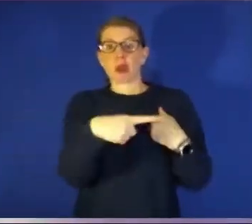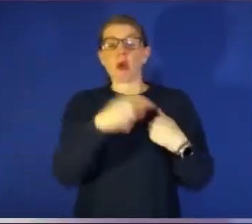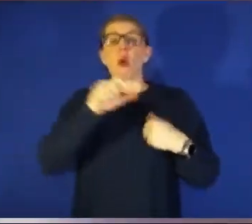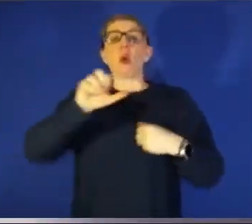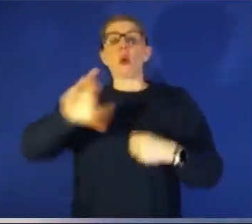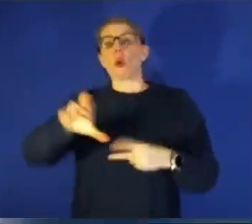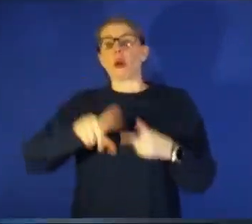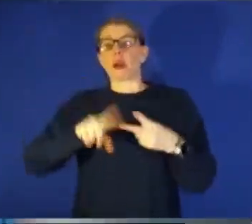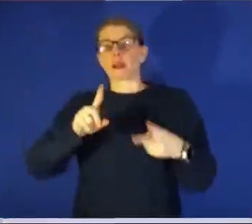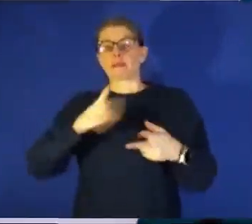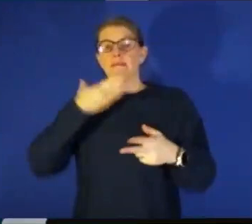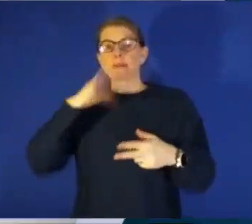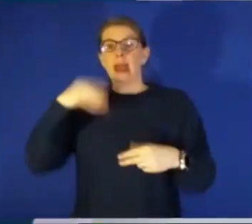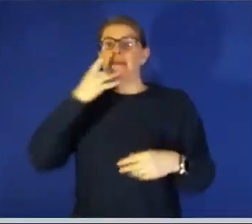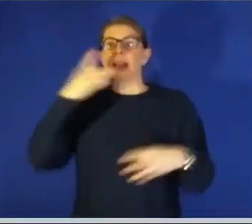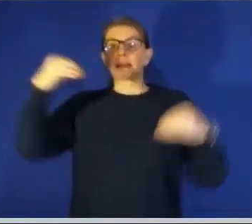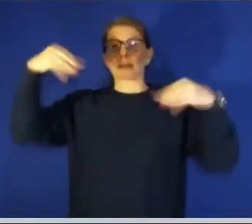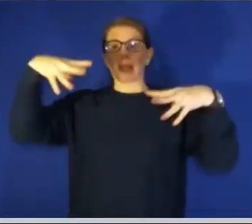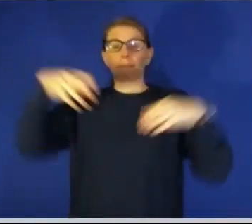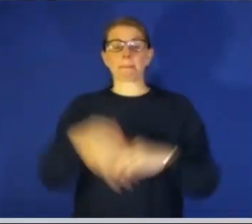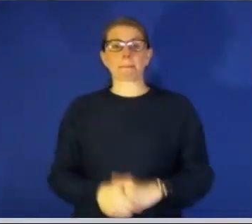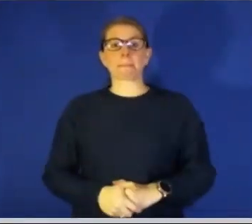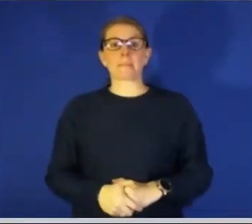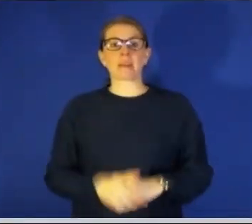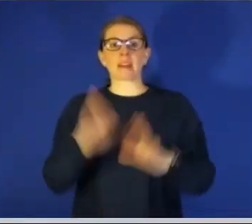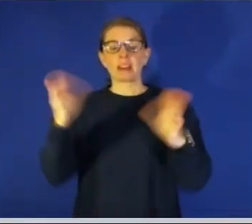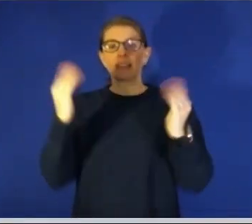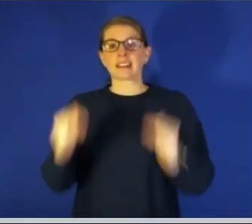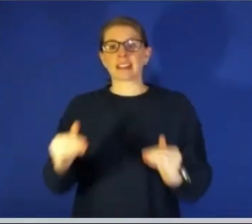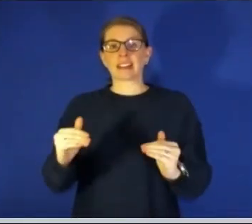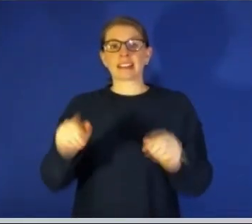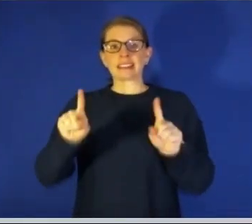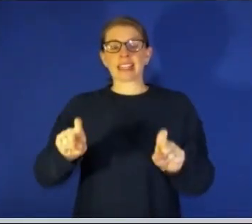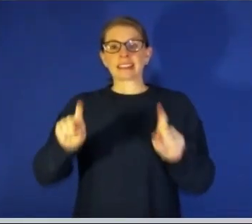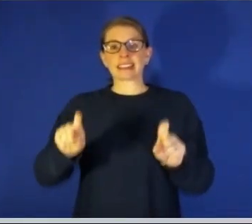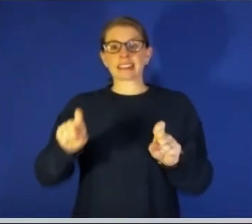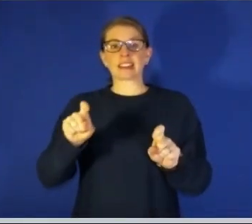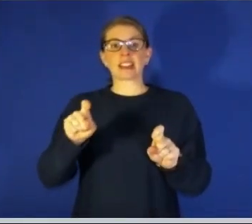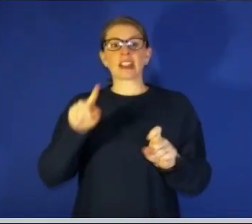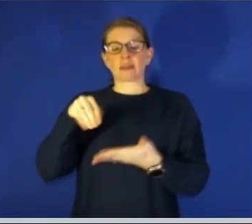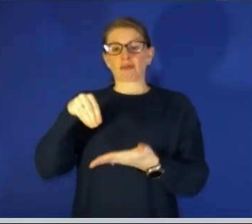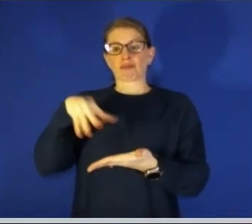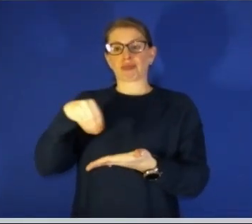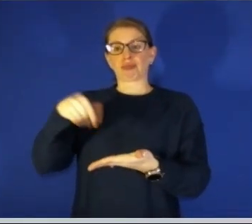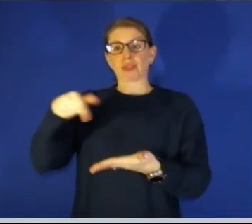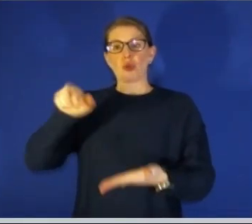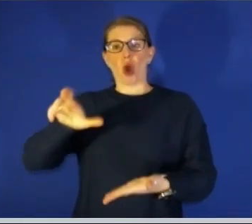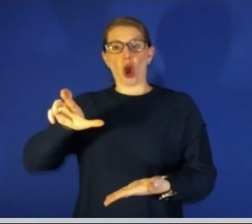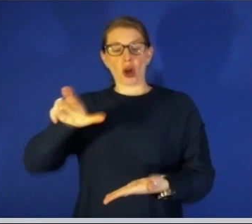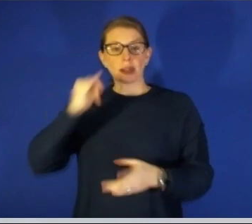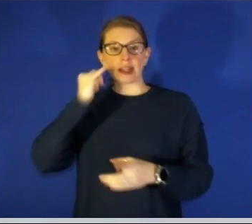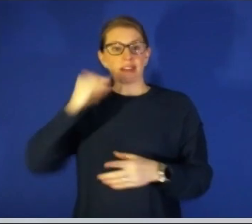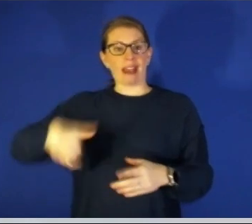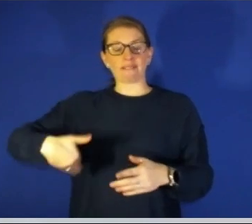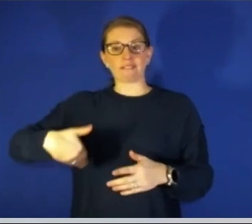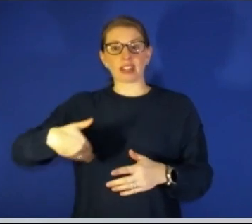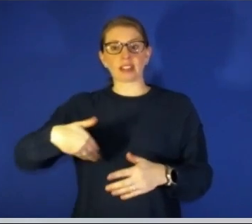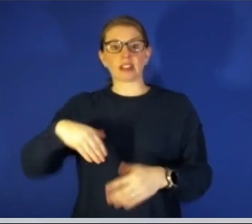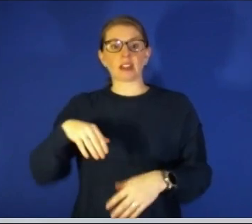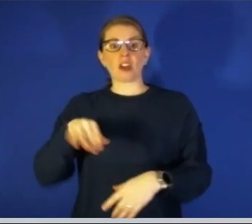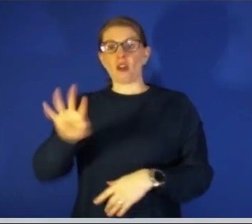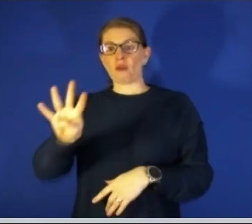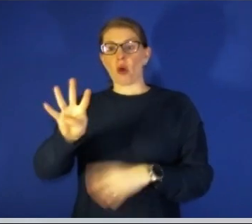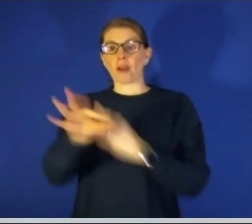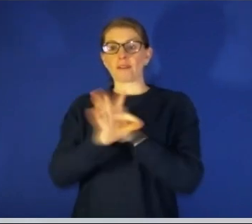your... Yep. Okay. Now we're moving on to our testing. Yep. You can click the QR code right there if you haven't gotten your 4 free tests from the